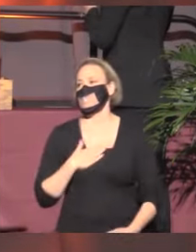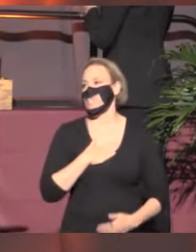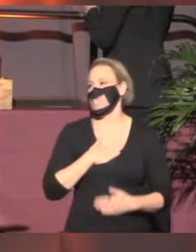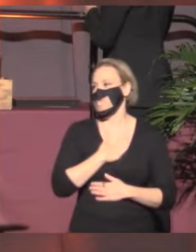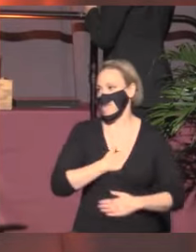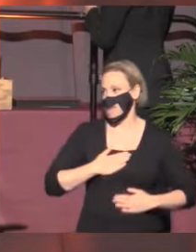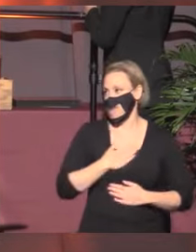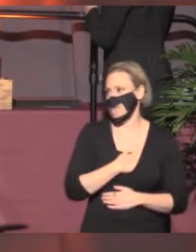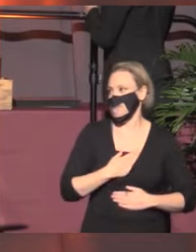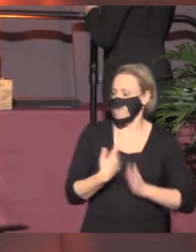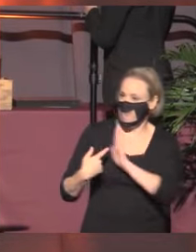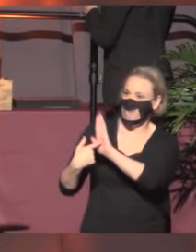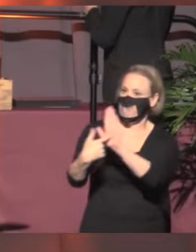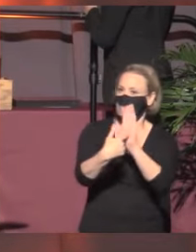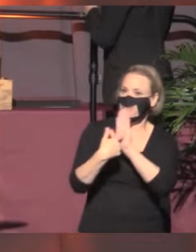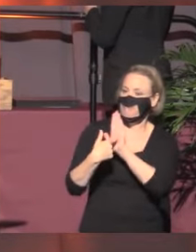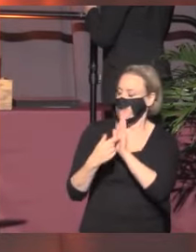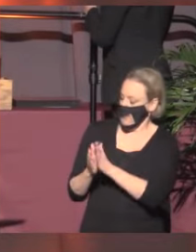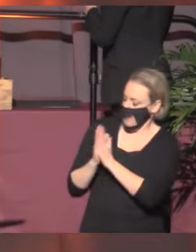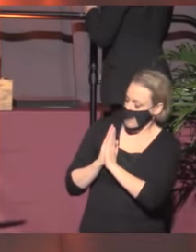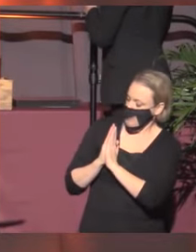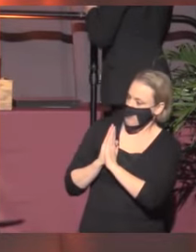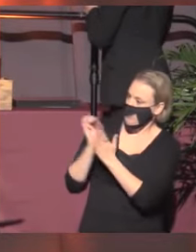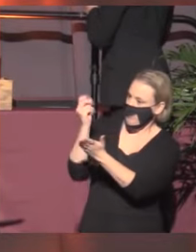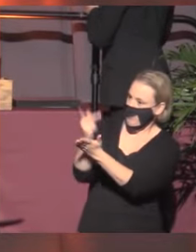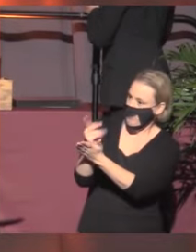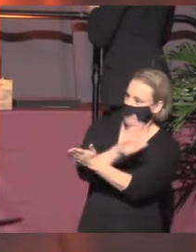them to you and ask that you confer upon them their degrees.